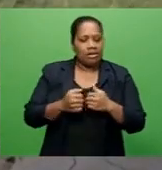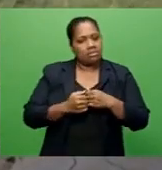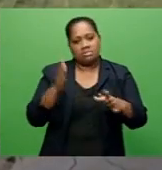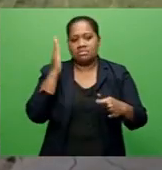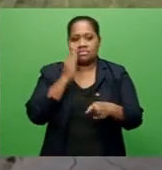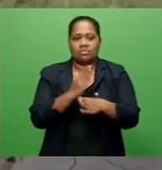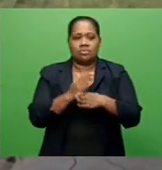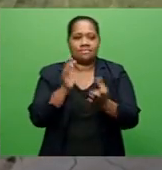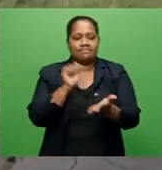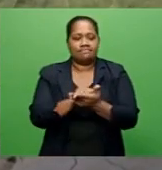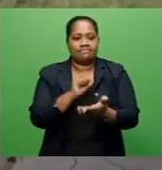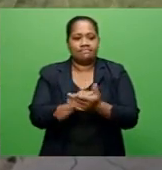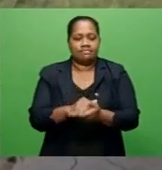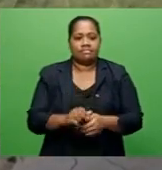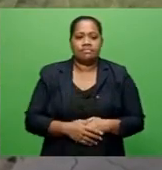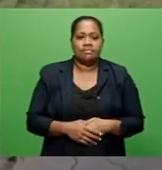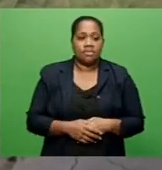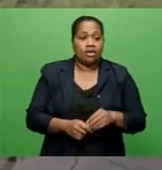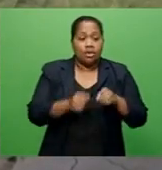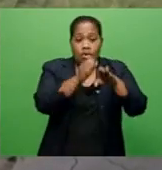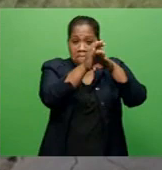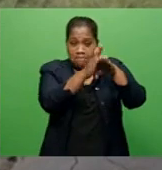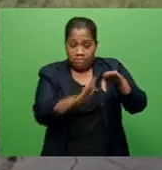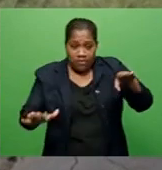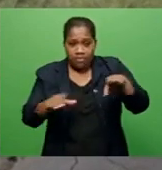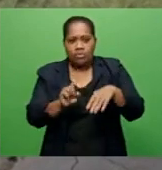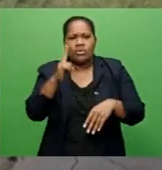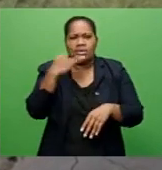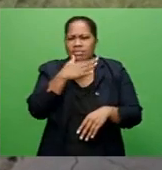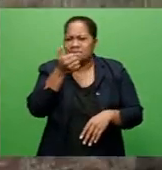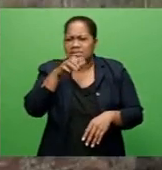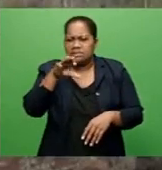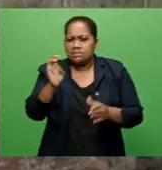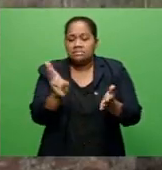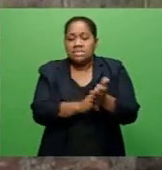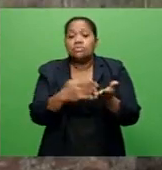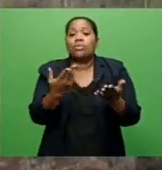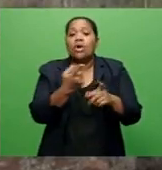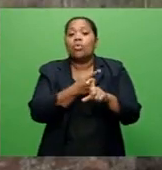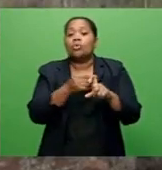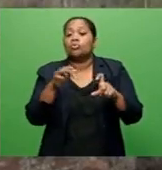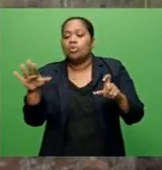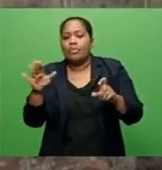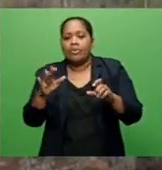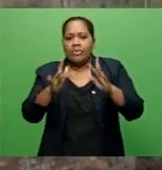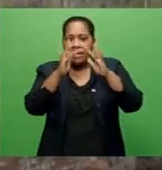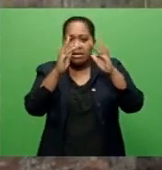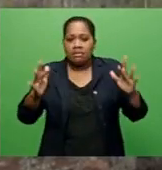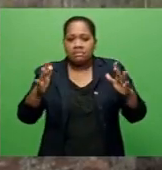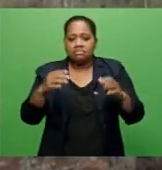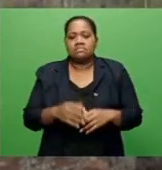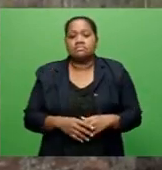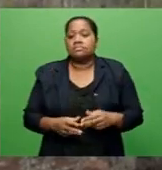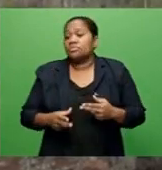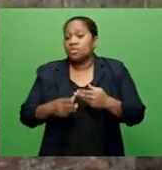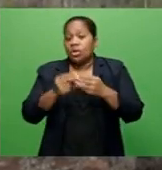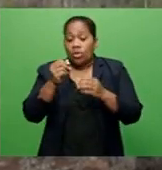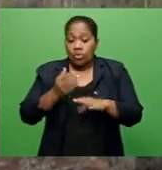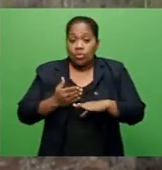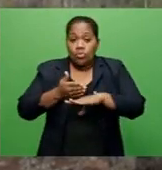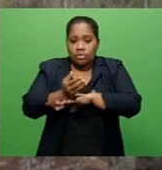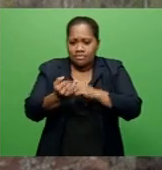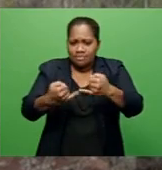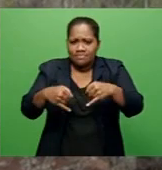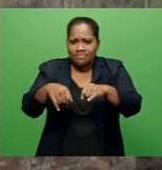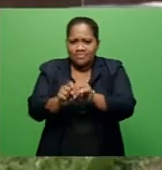The major slip runs for almost 160 meters on Korosomo Hill along Cross Island Road, which connects Lambasa to